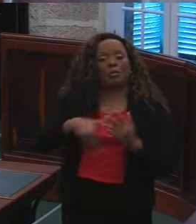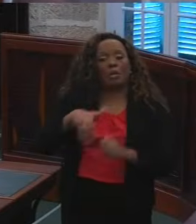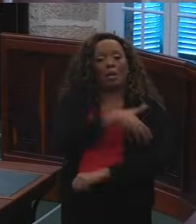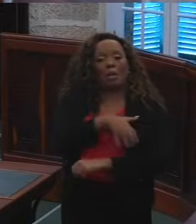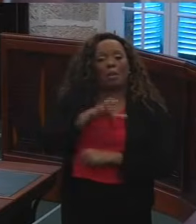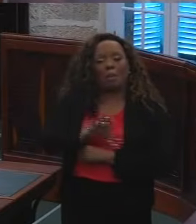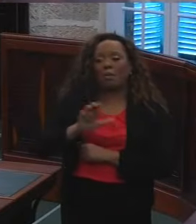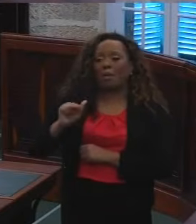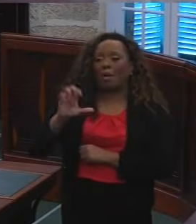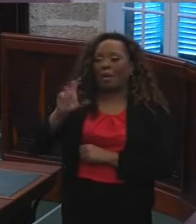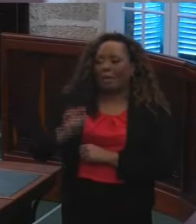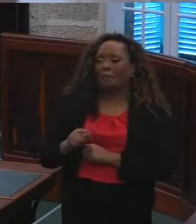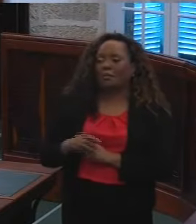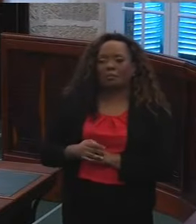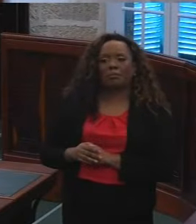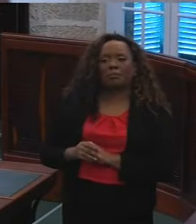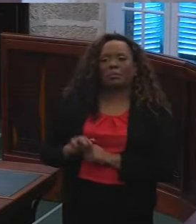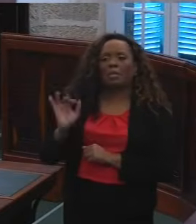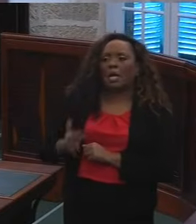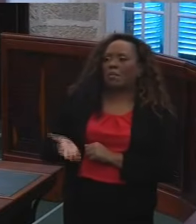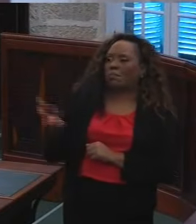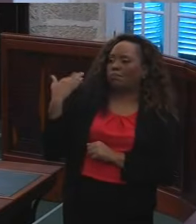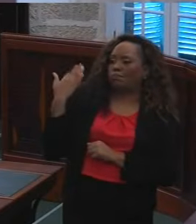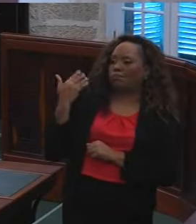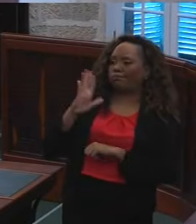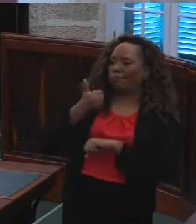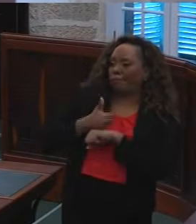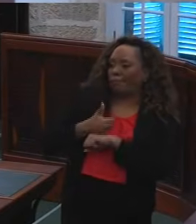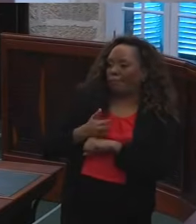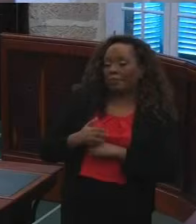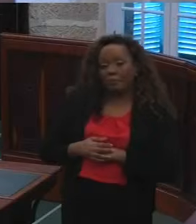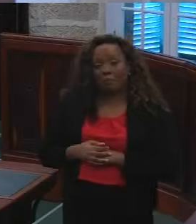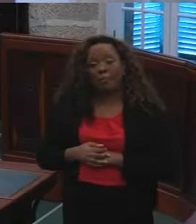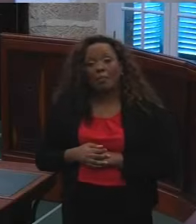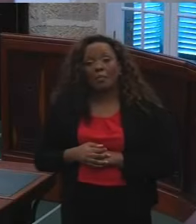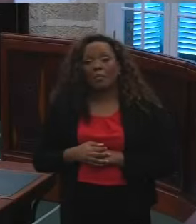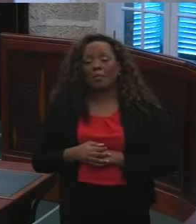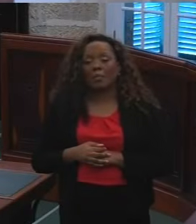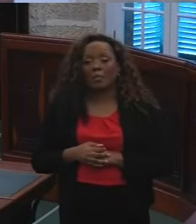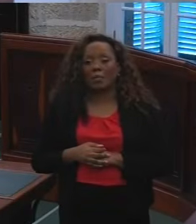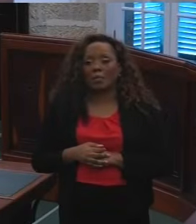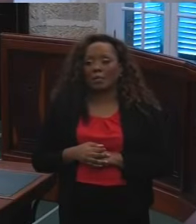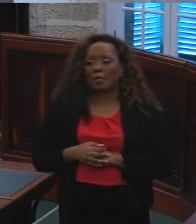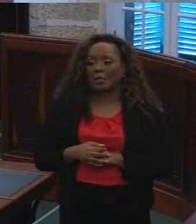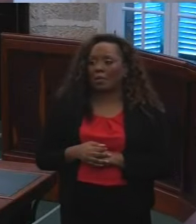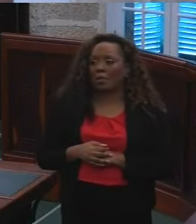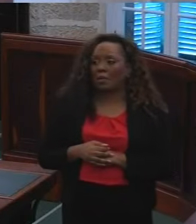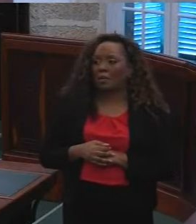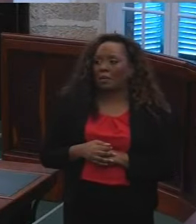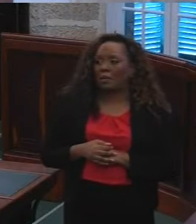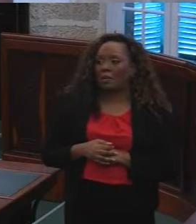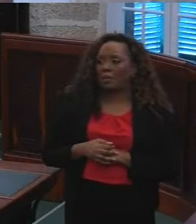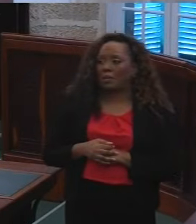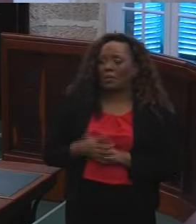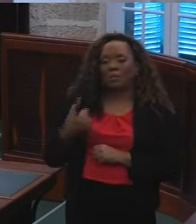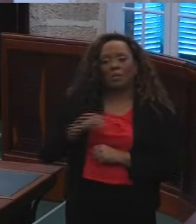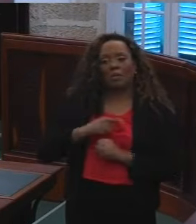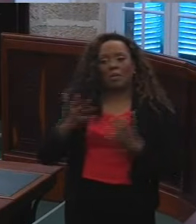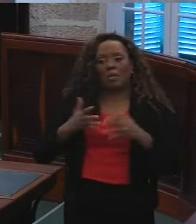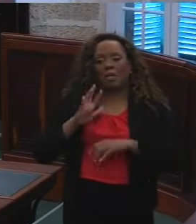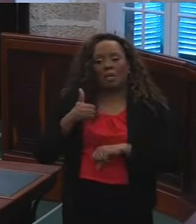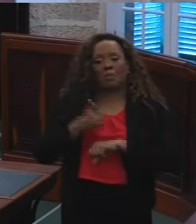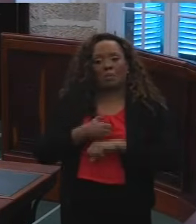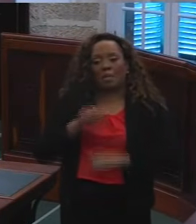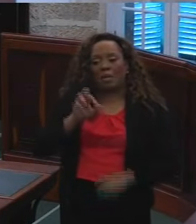by the Member of Parliament for St. Michael's South. The construction of a model residential and respite care